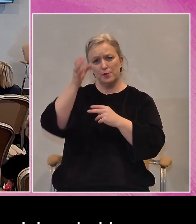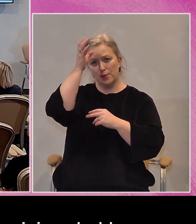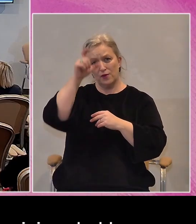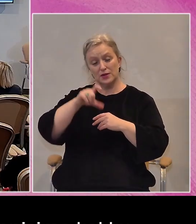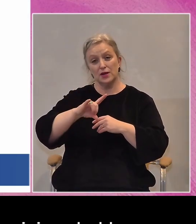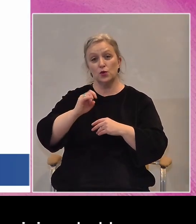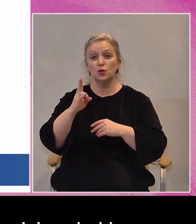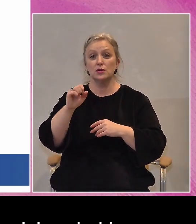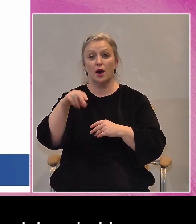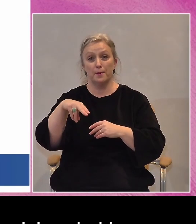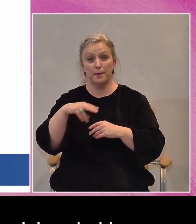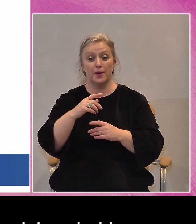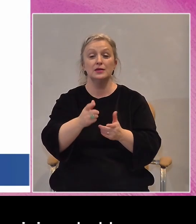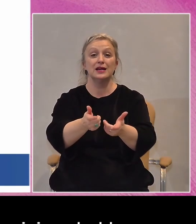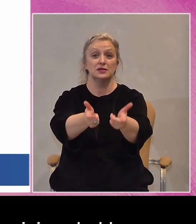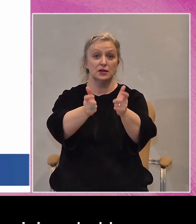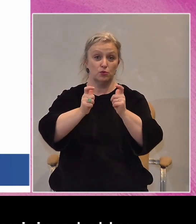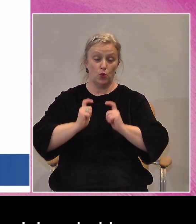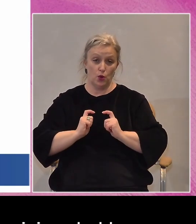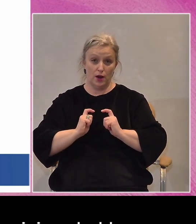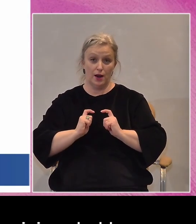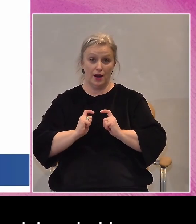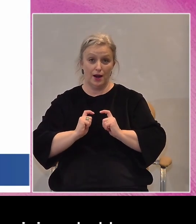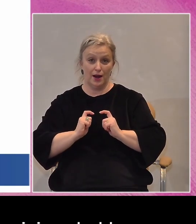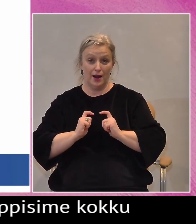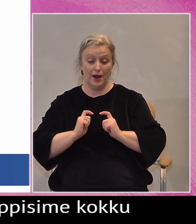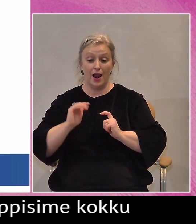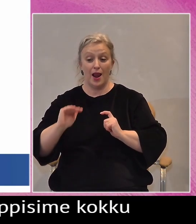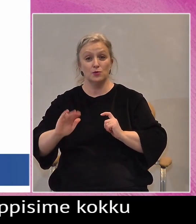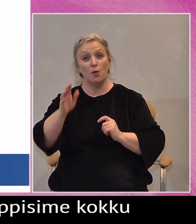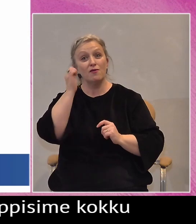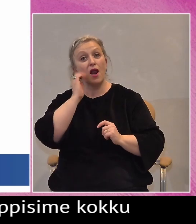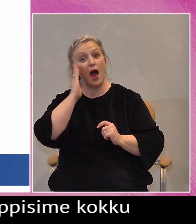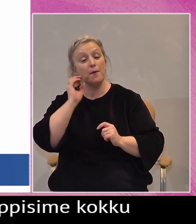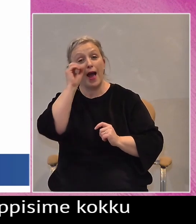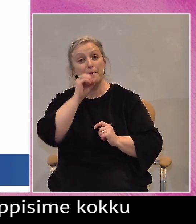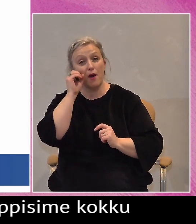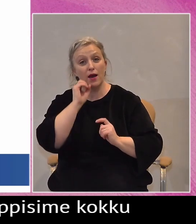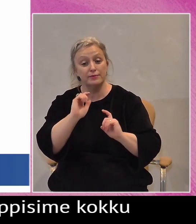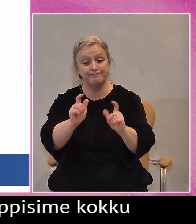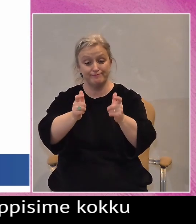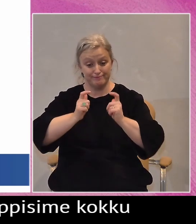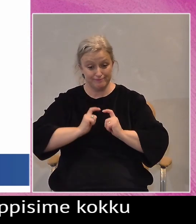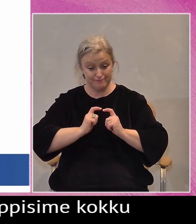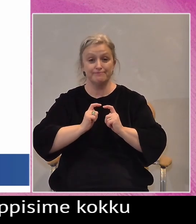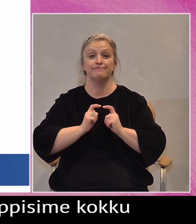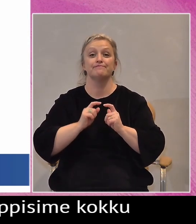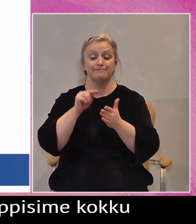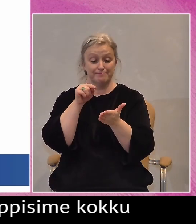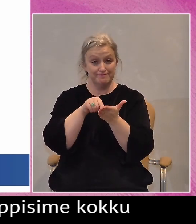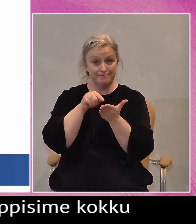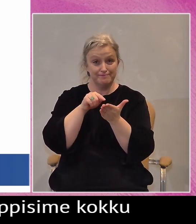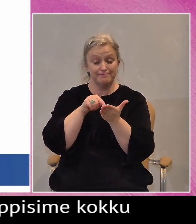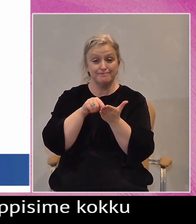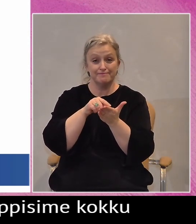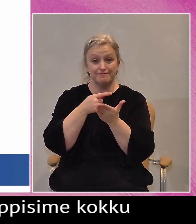Tammi, Professor Katrin Õunap, forwarded to me an email by